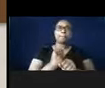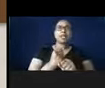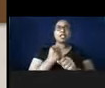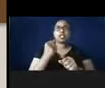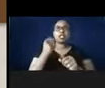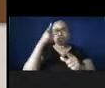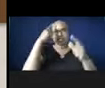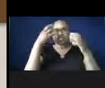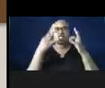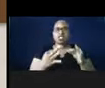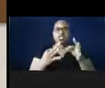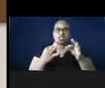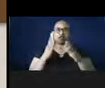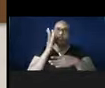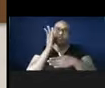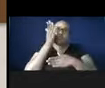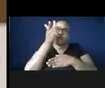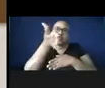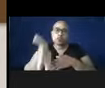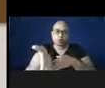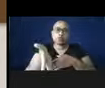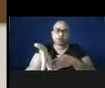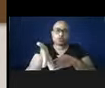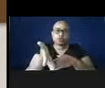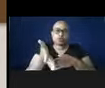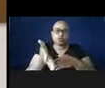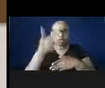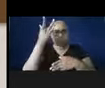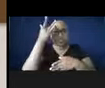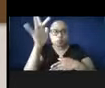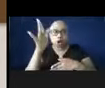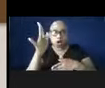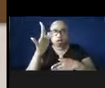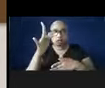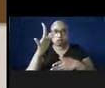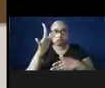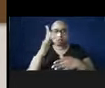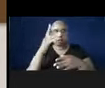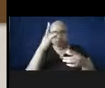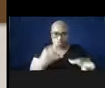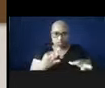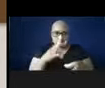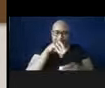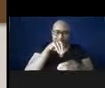our LRF funding within the park or within the National Park Service.